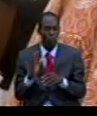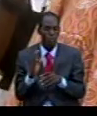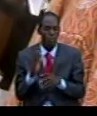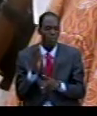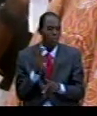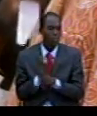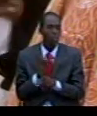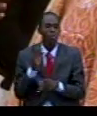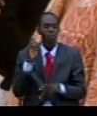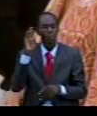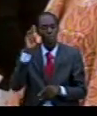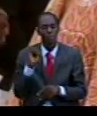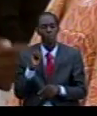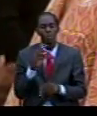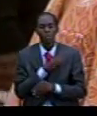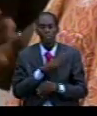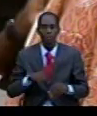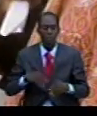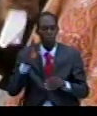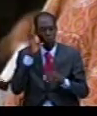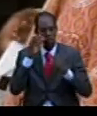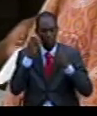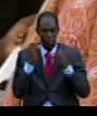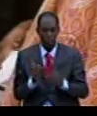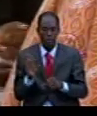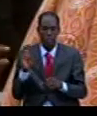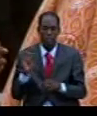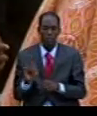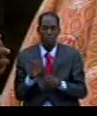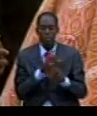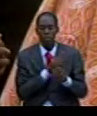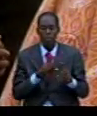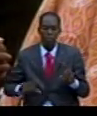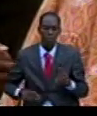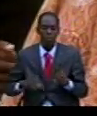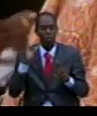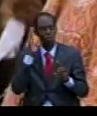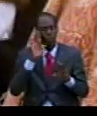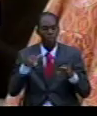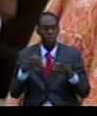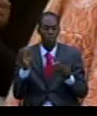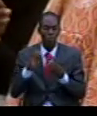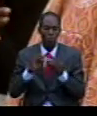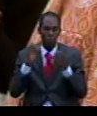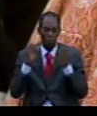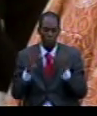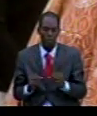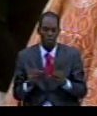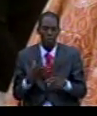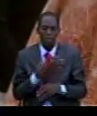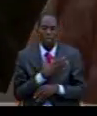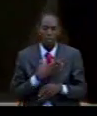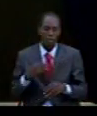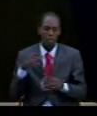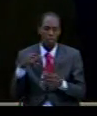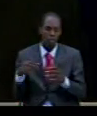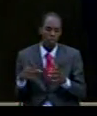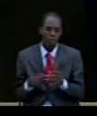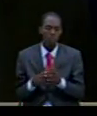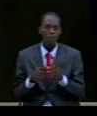the Lord will strengthen him, that the Lord will empower him. And this glorious